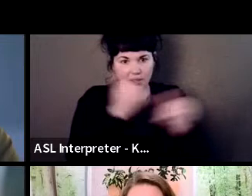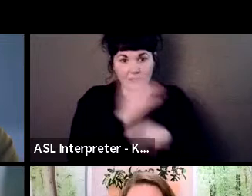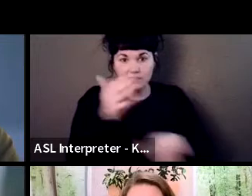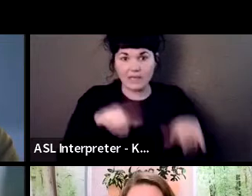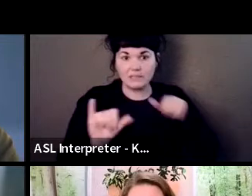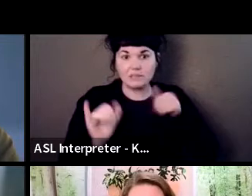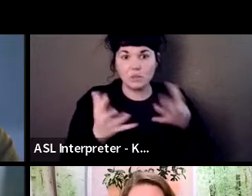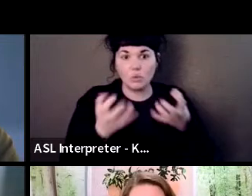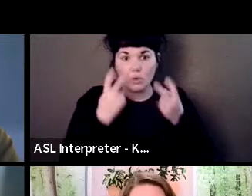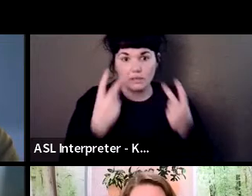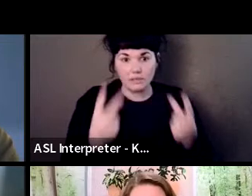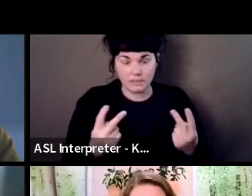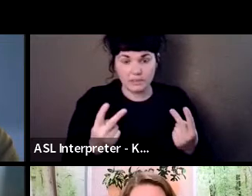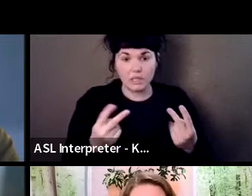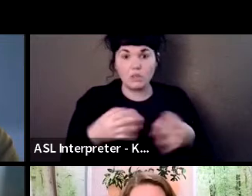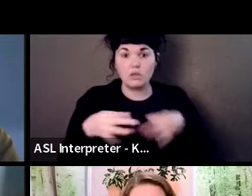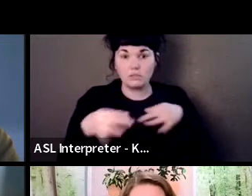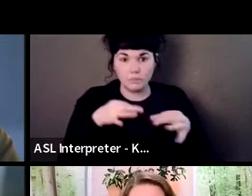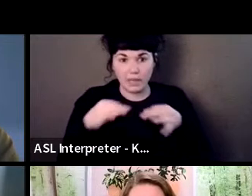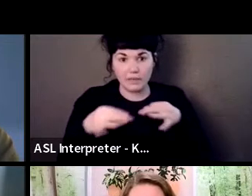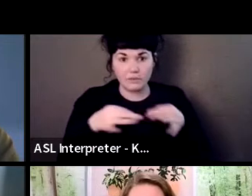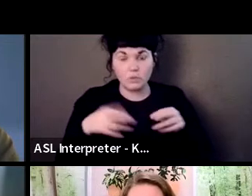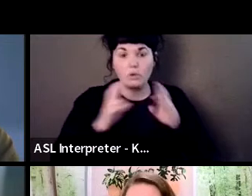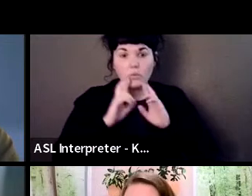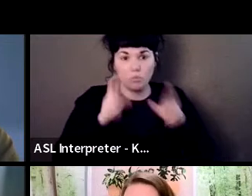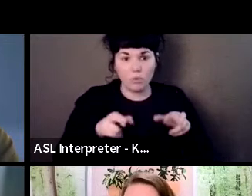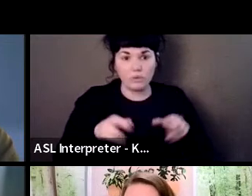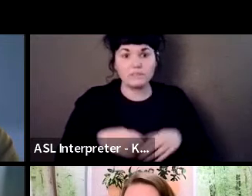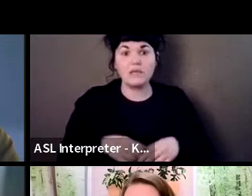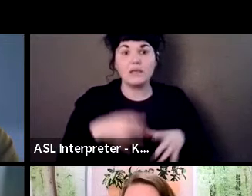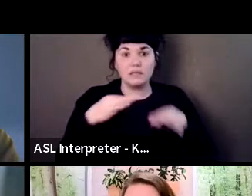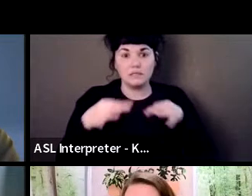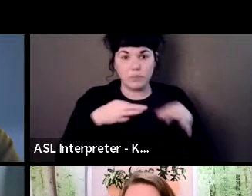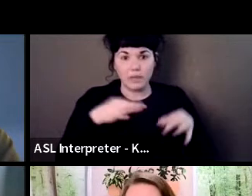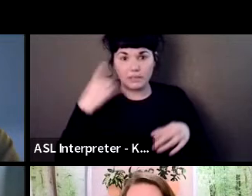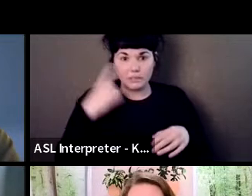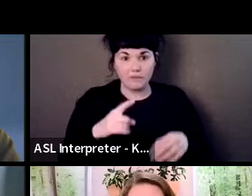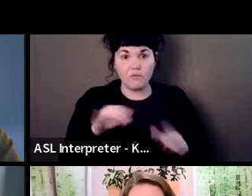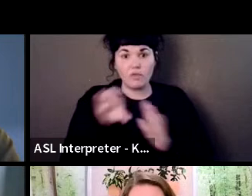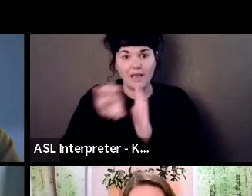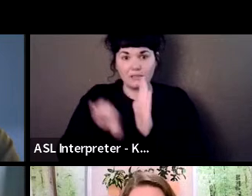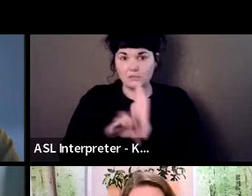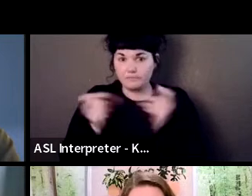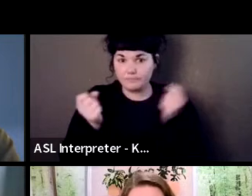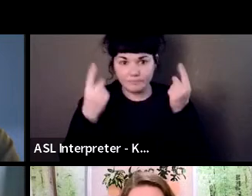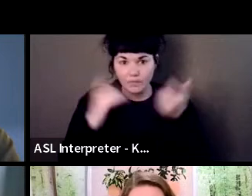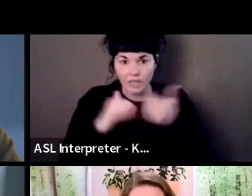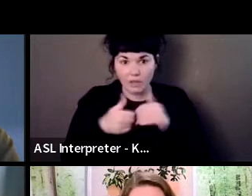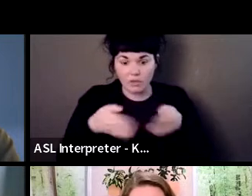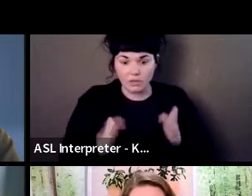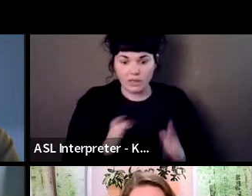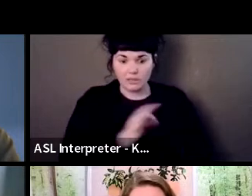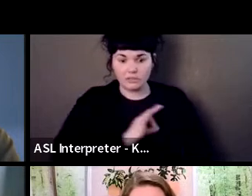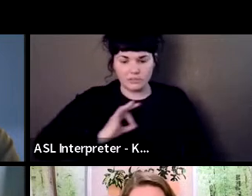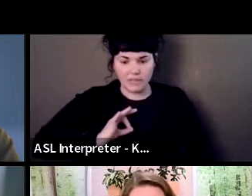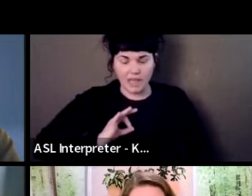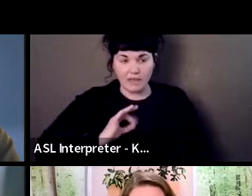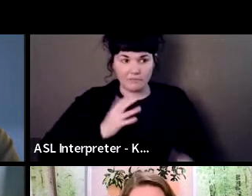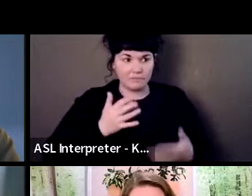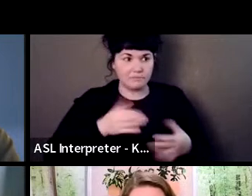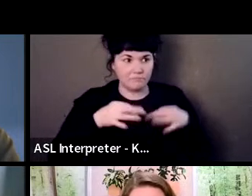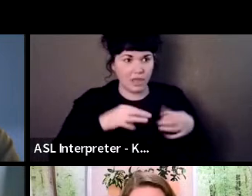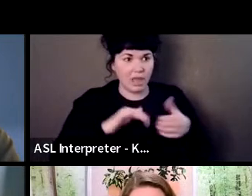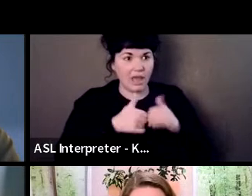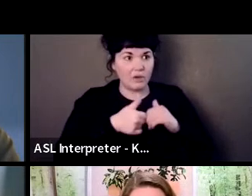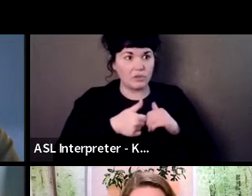explanatory reports, and they're explanatory per the Constitution. So I don't understand how you're going to let your staff explain how you came to your decisions, and then you're just going to read